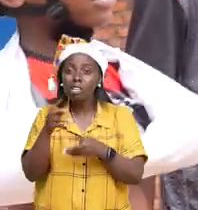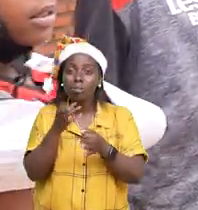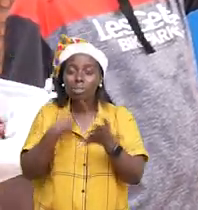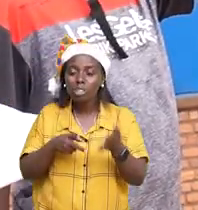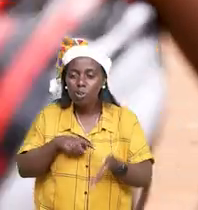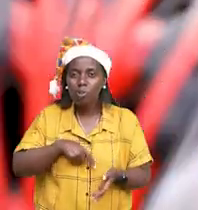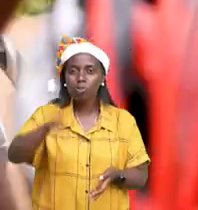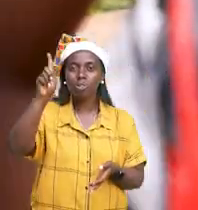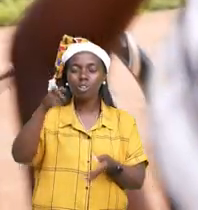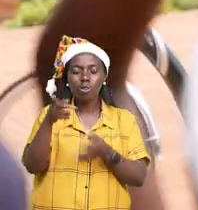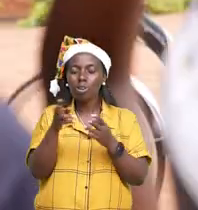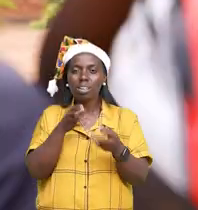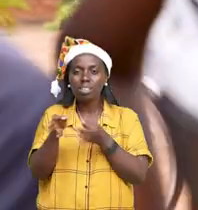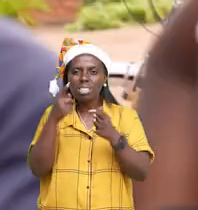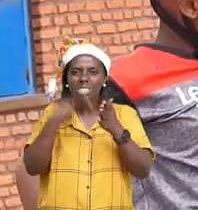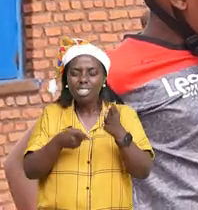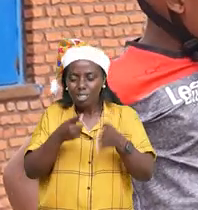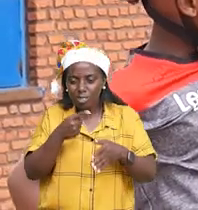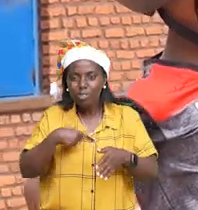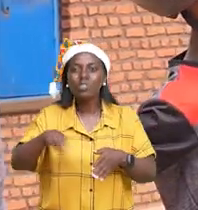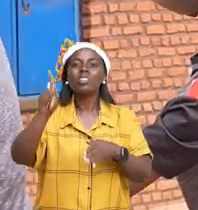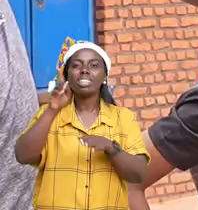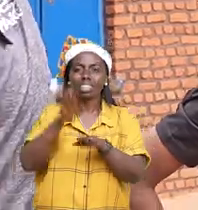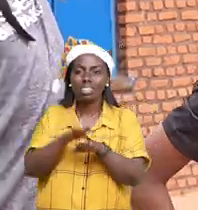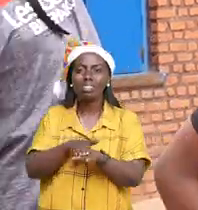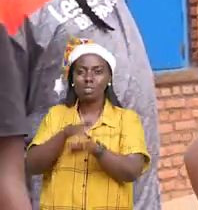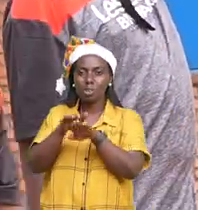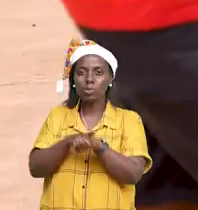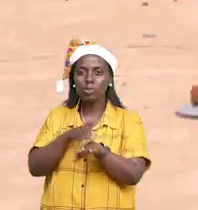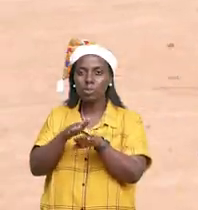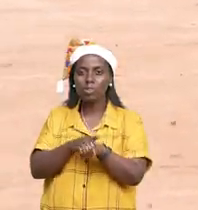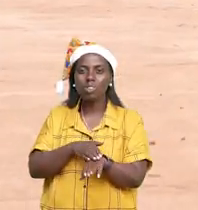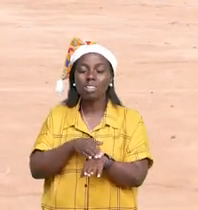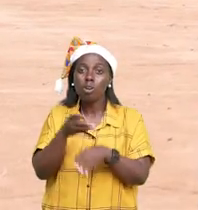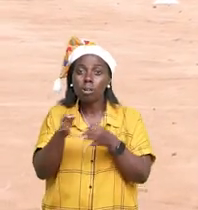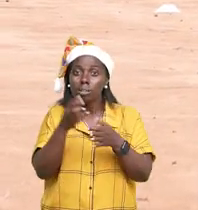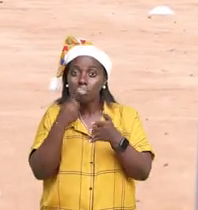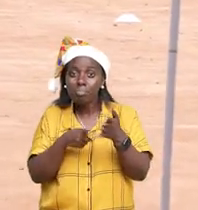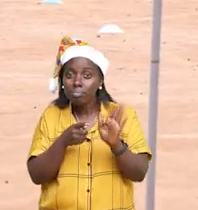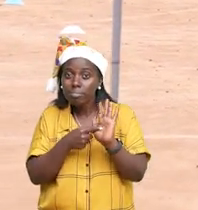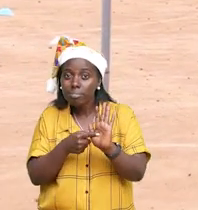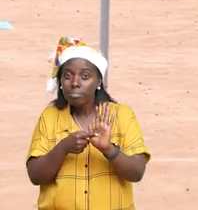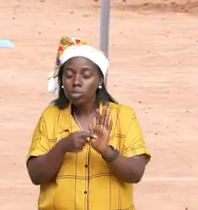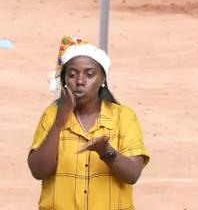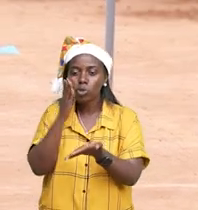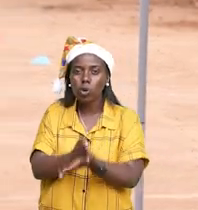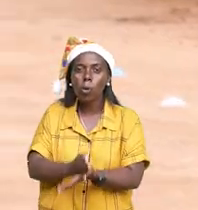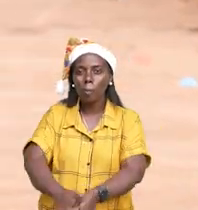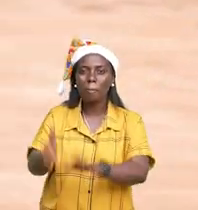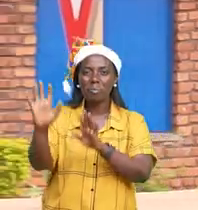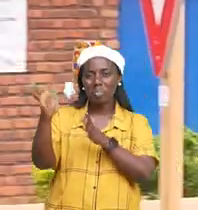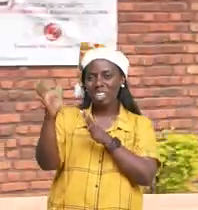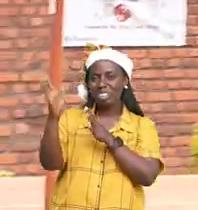go. What's the meaning of this? To go slow. What's the meaning of this? To stop.